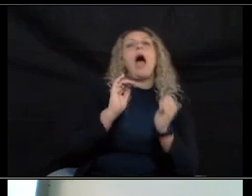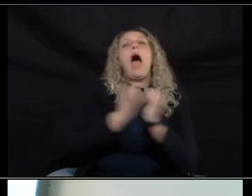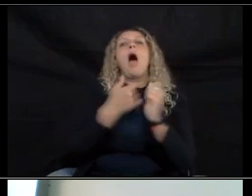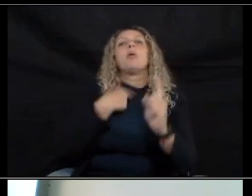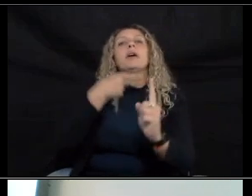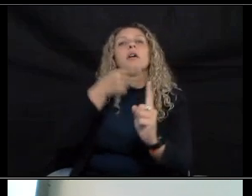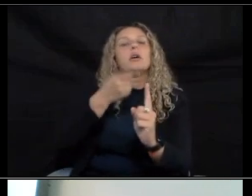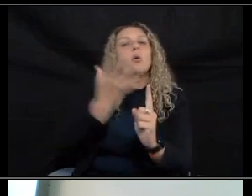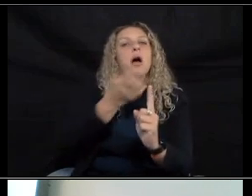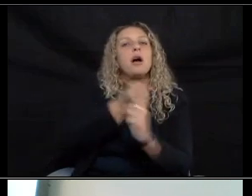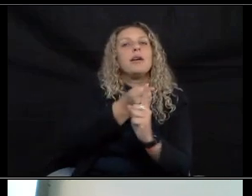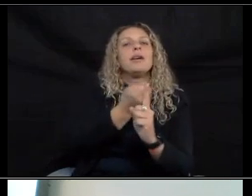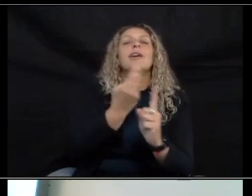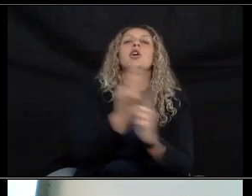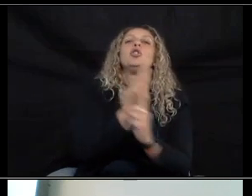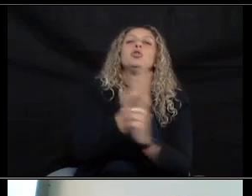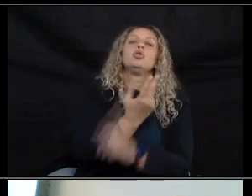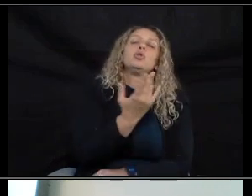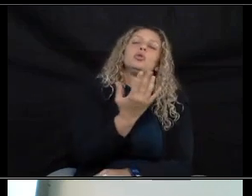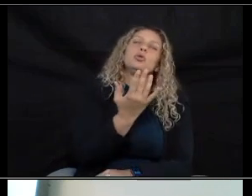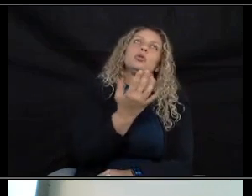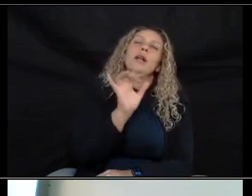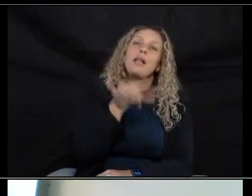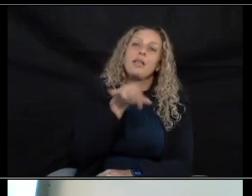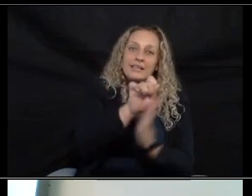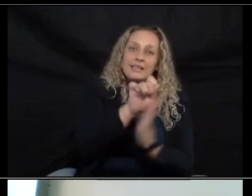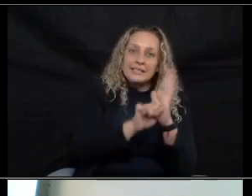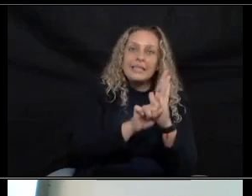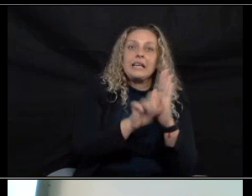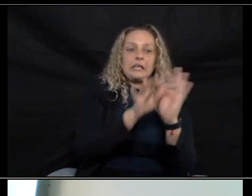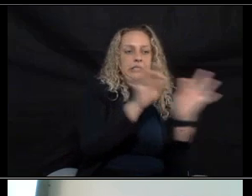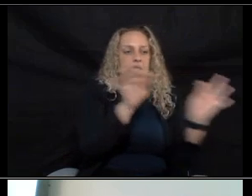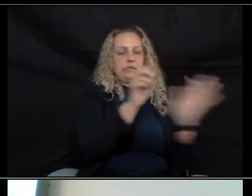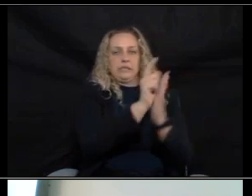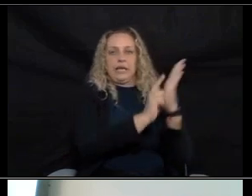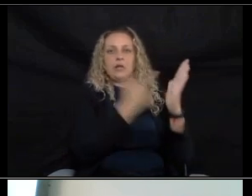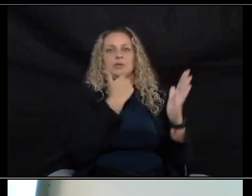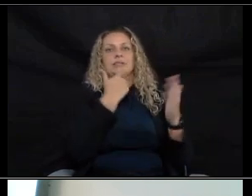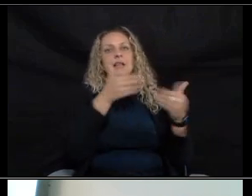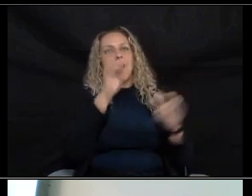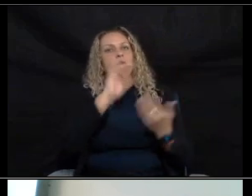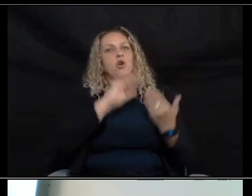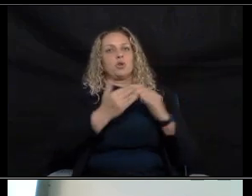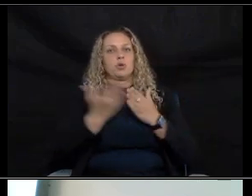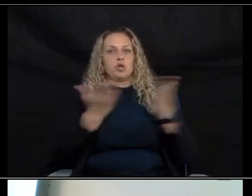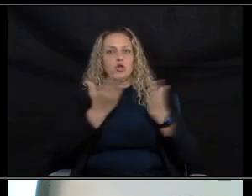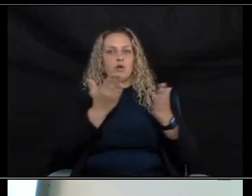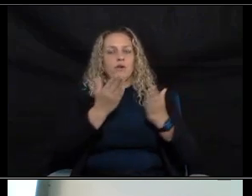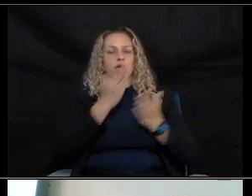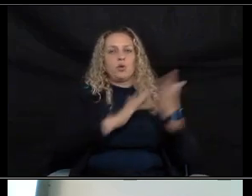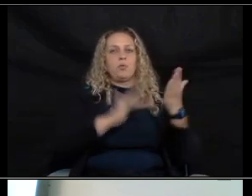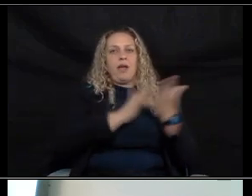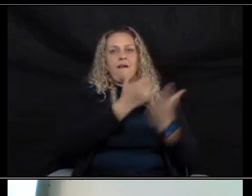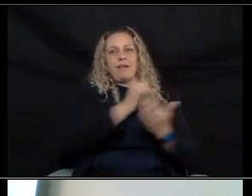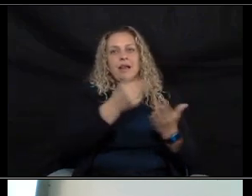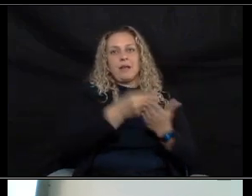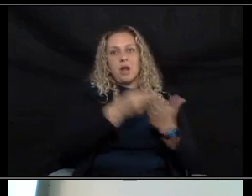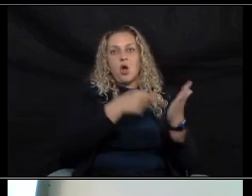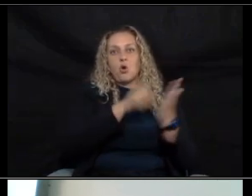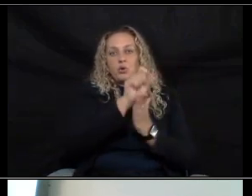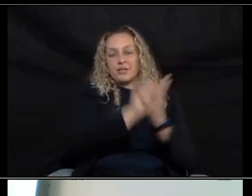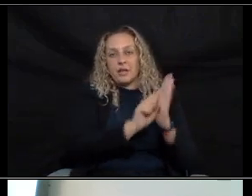that is by using the state statute that allows for community service to pay off any money owed to